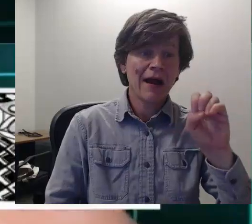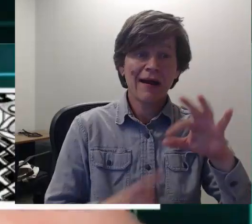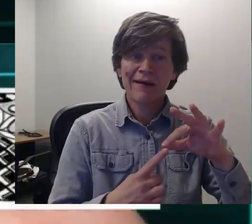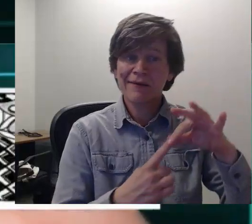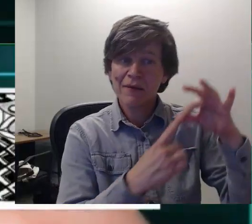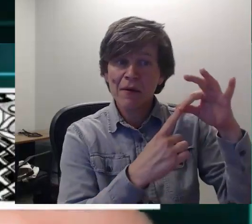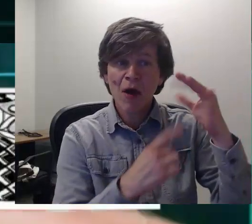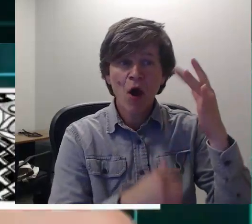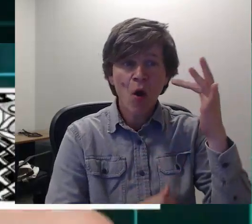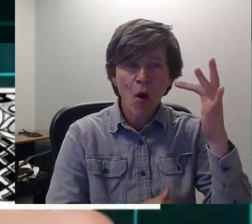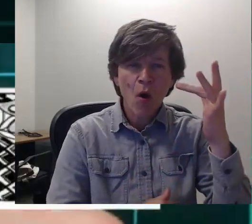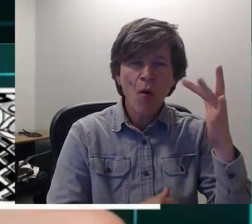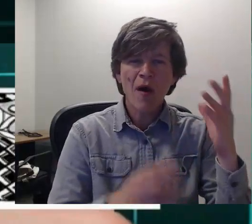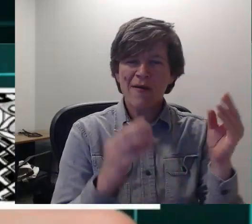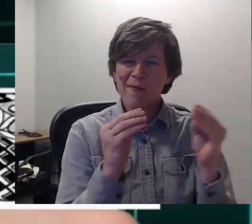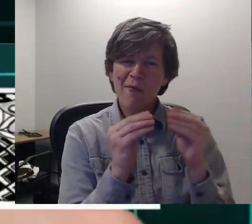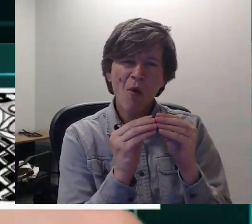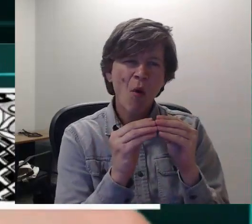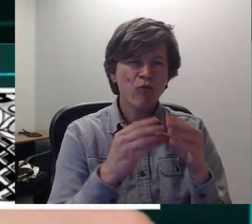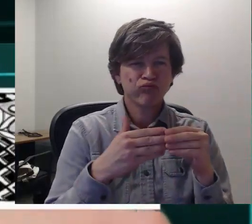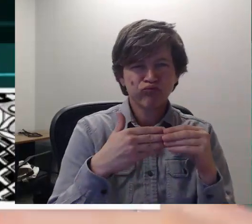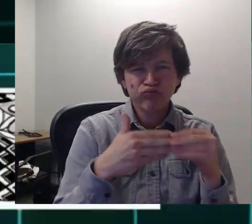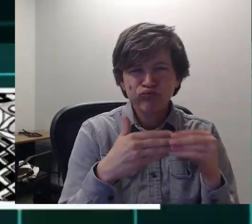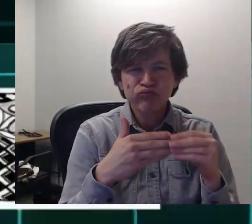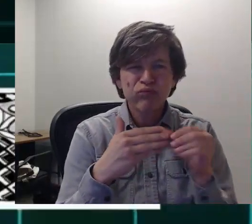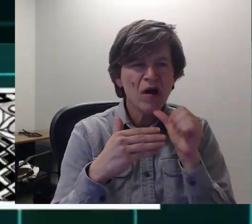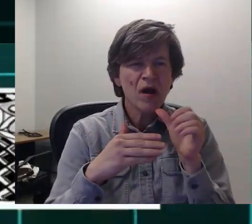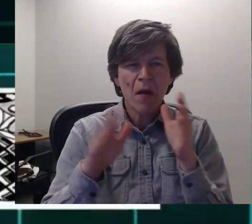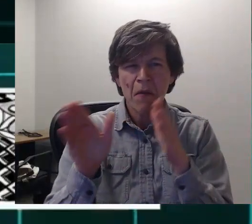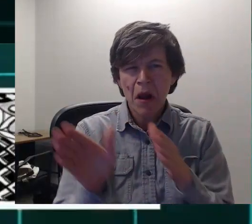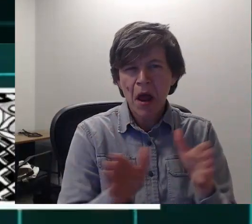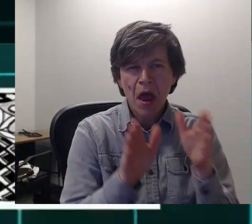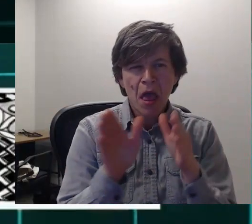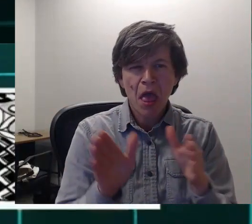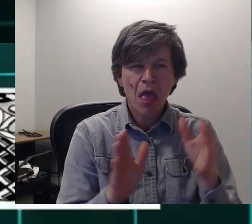intended to be a more free-flowing and unplanned form of art.